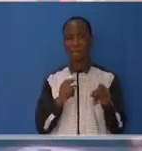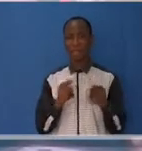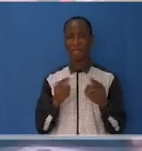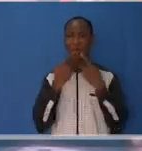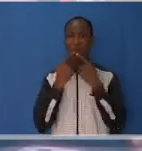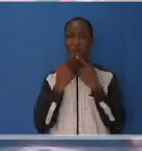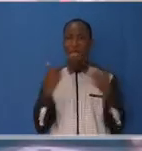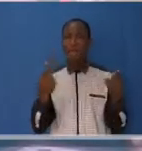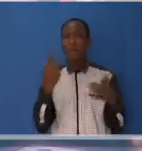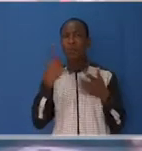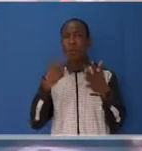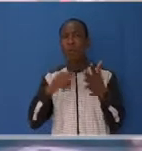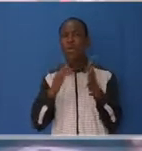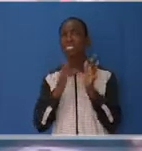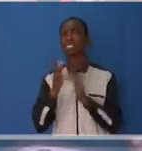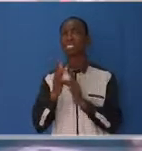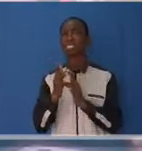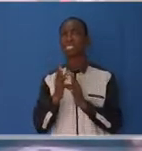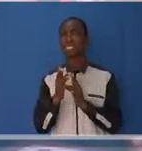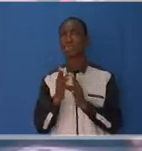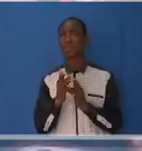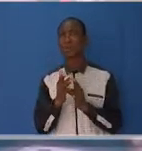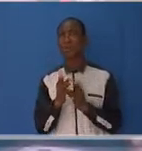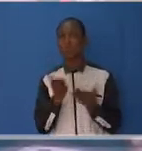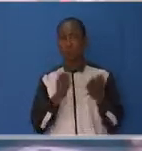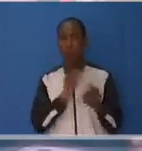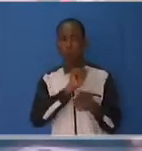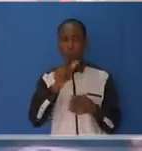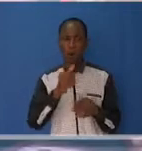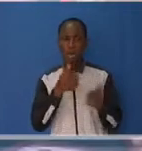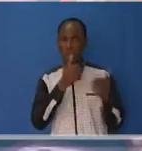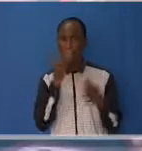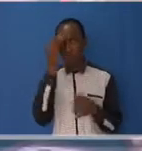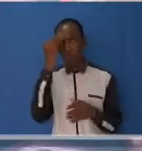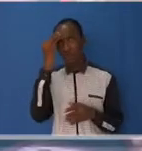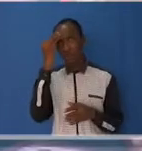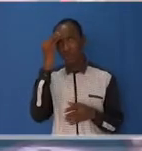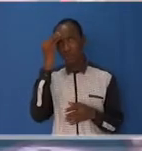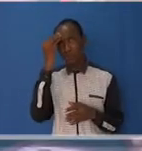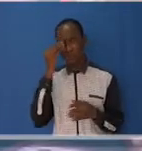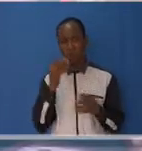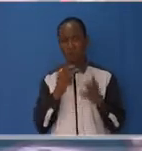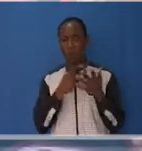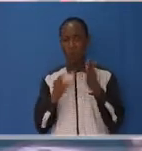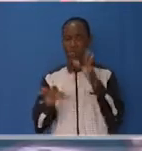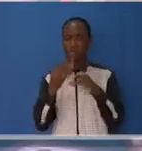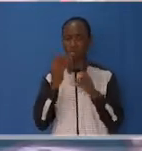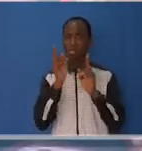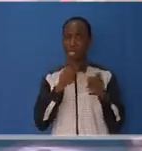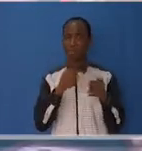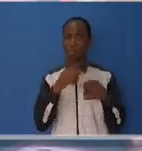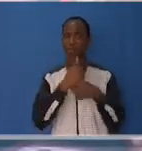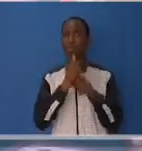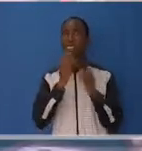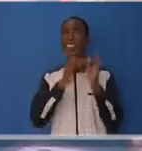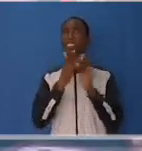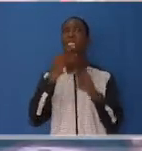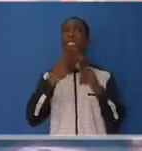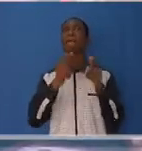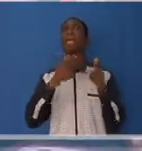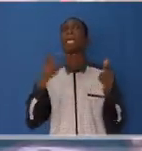of Jesus to the apostles. So the Holy Spirit came to glorify Jesus, the words that God had put in